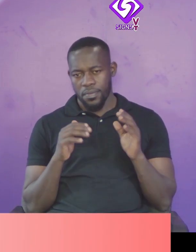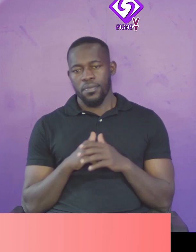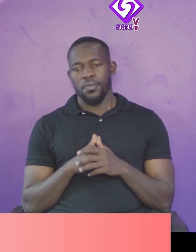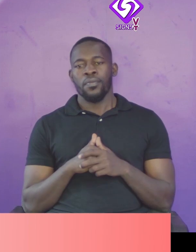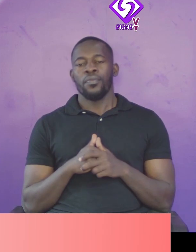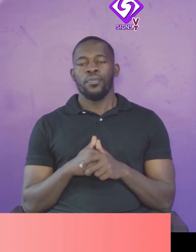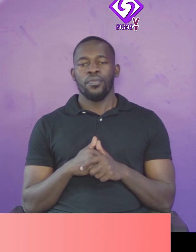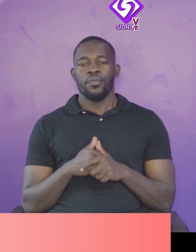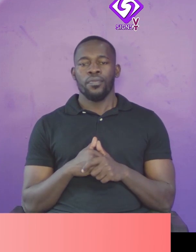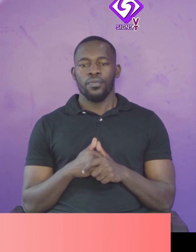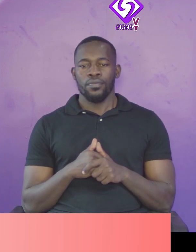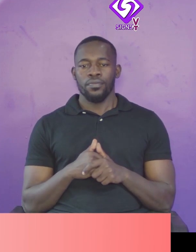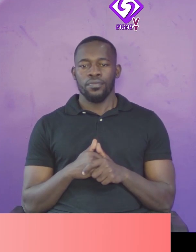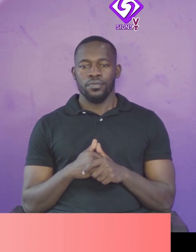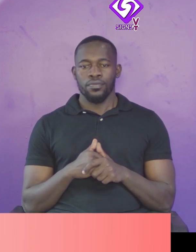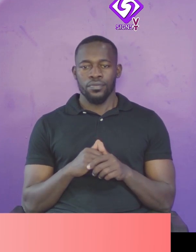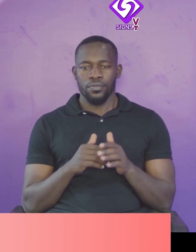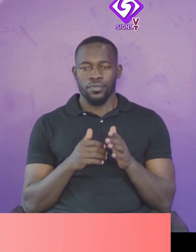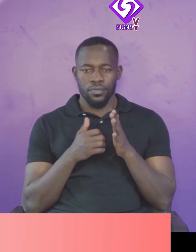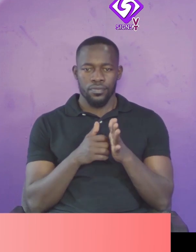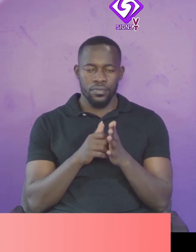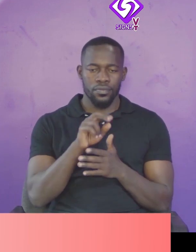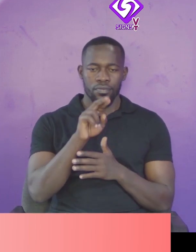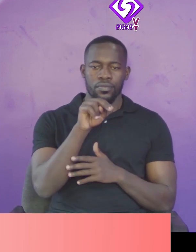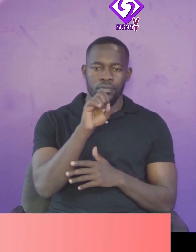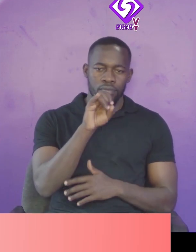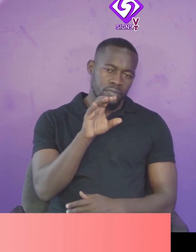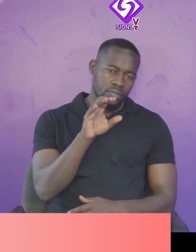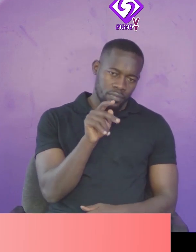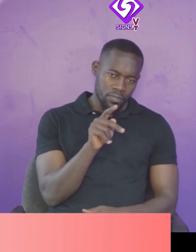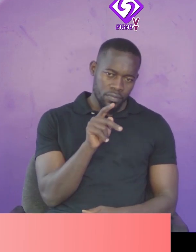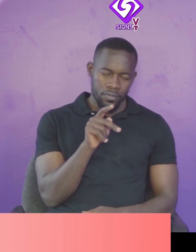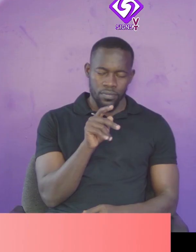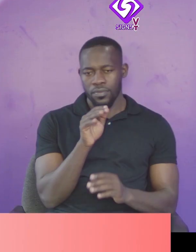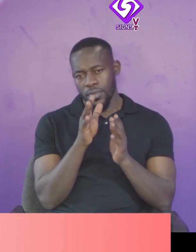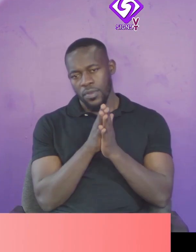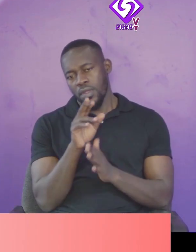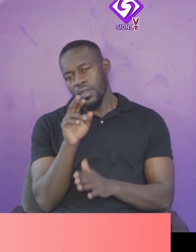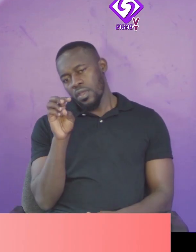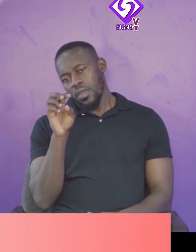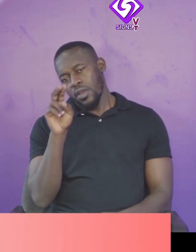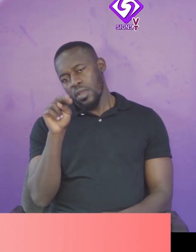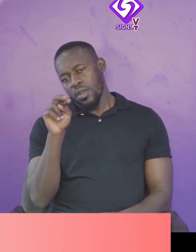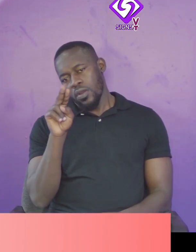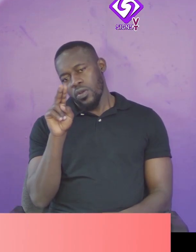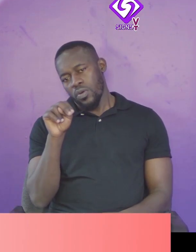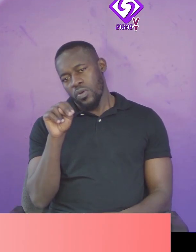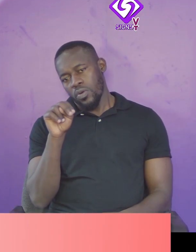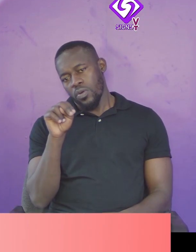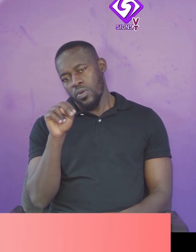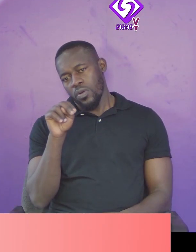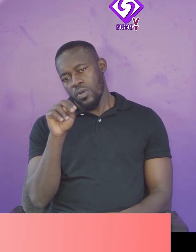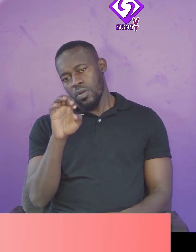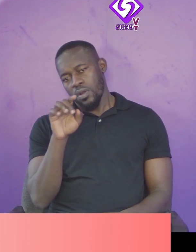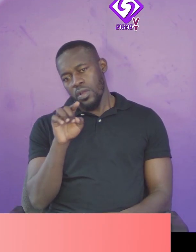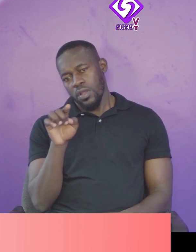when you find someone like Nick O'Reilly and Matheus Nunes. Yeah. Matheus Nunes